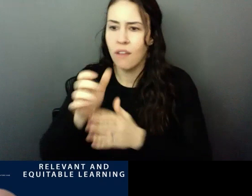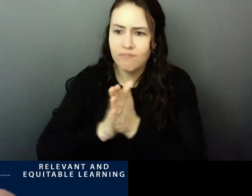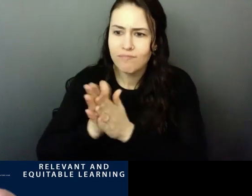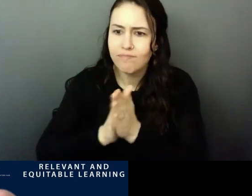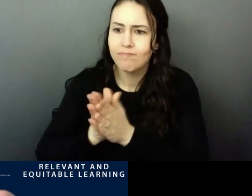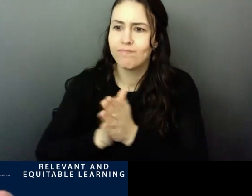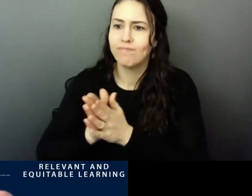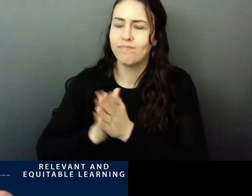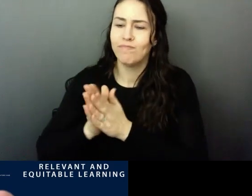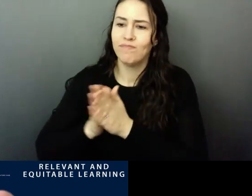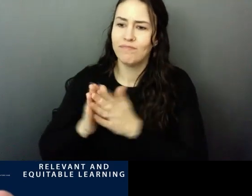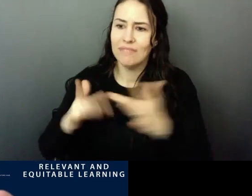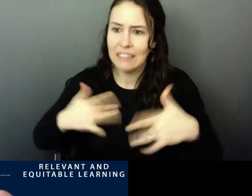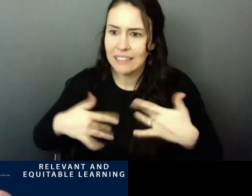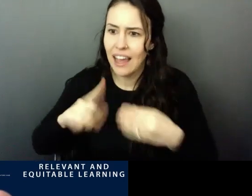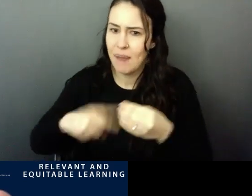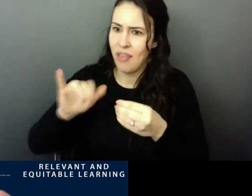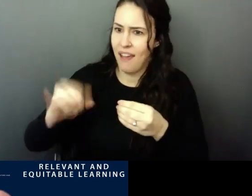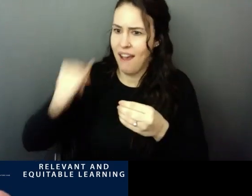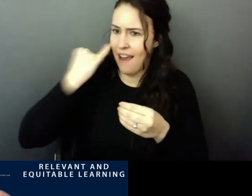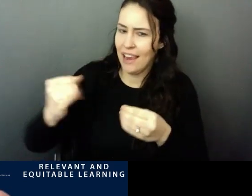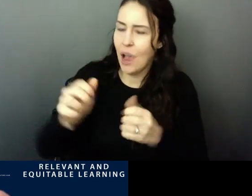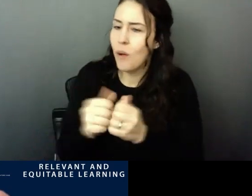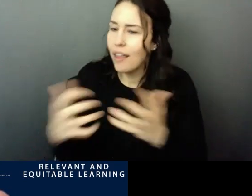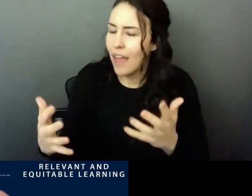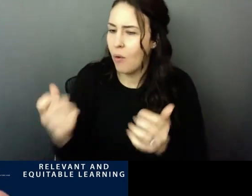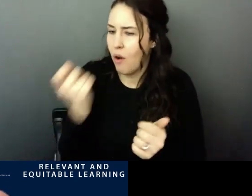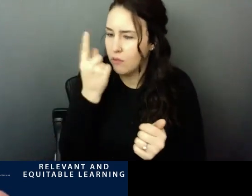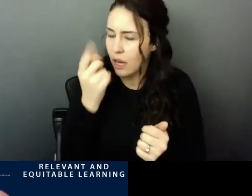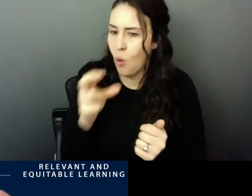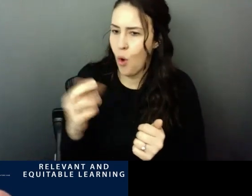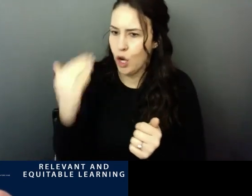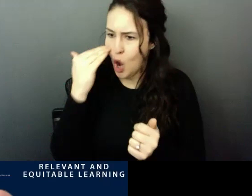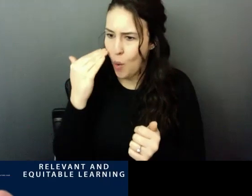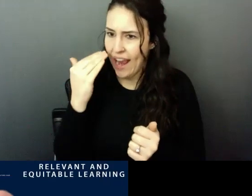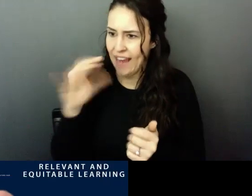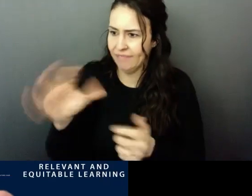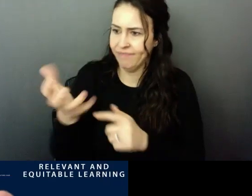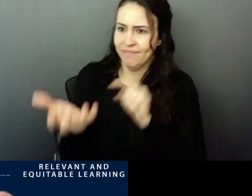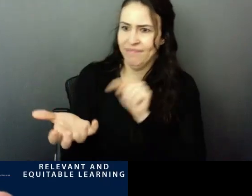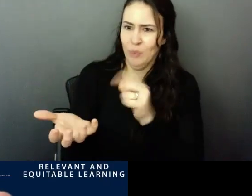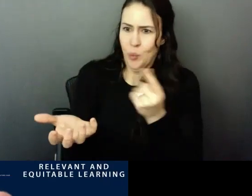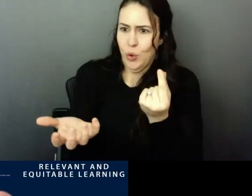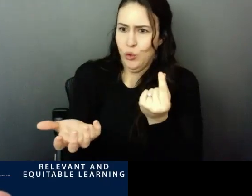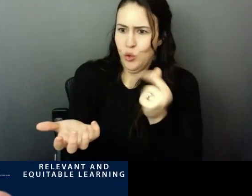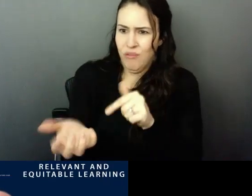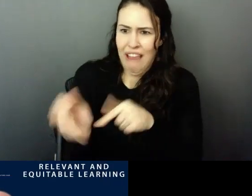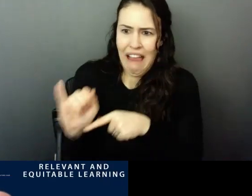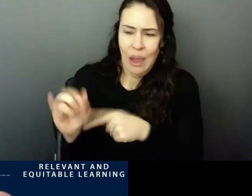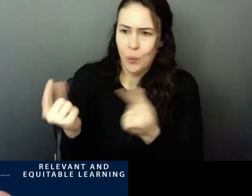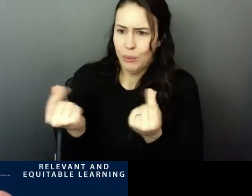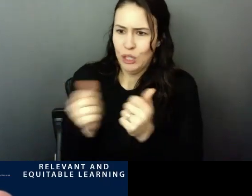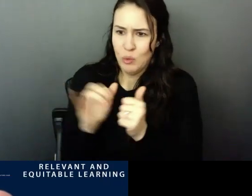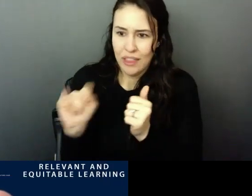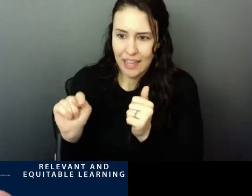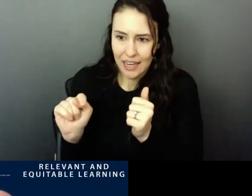idea without really understanding or knowing what to do with it. So if you could kind of like find a middle ground for